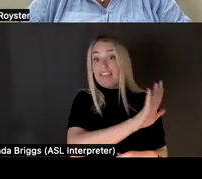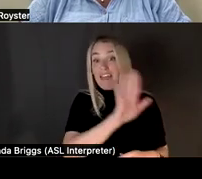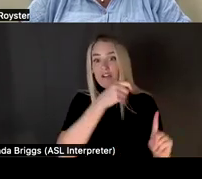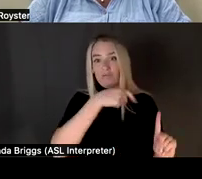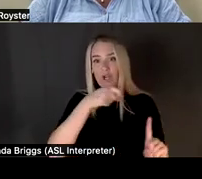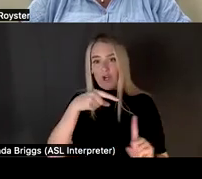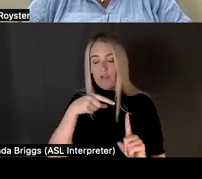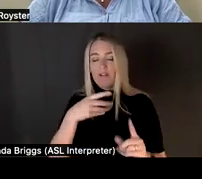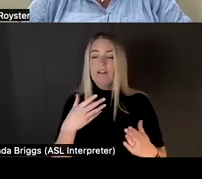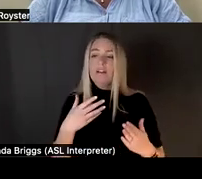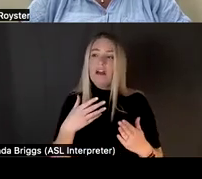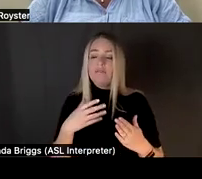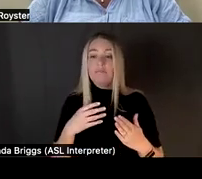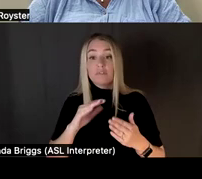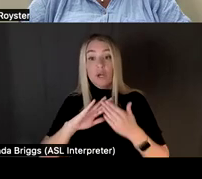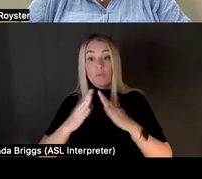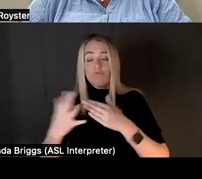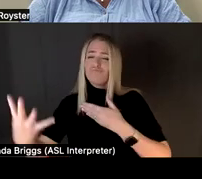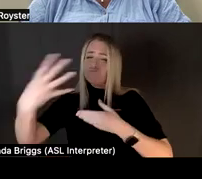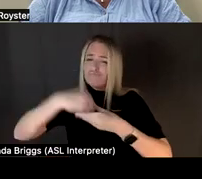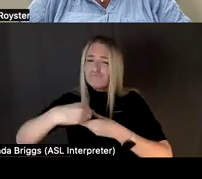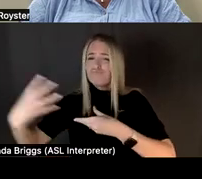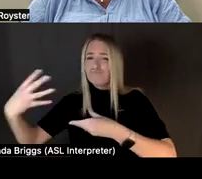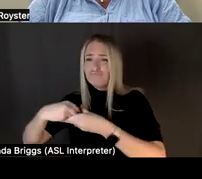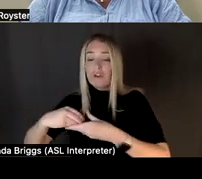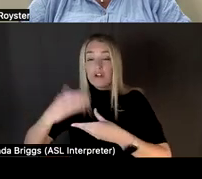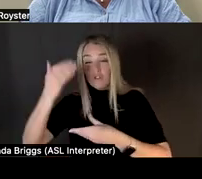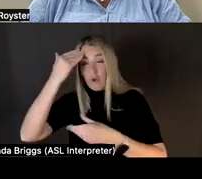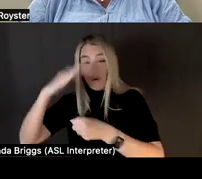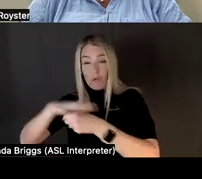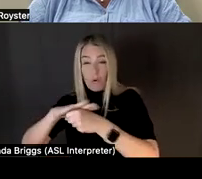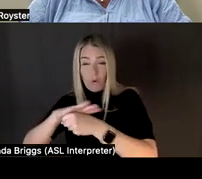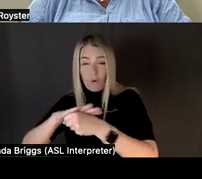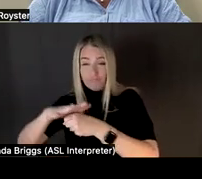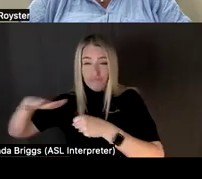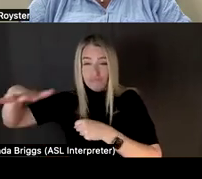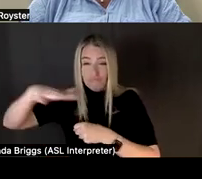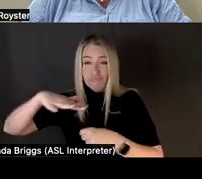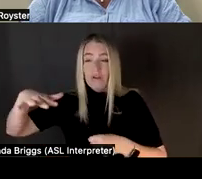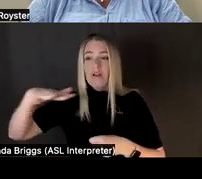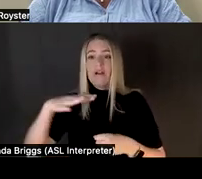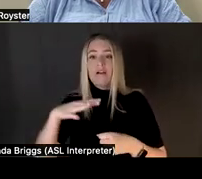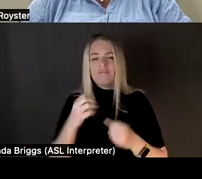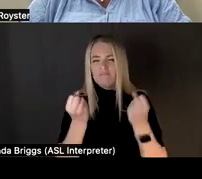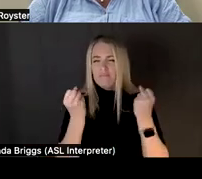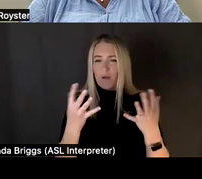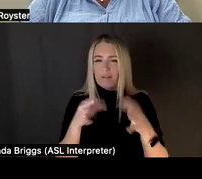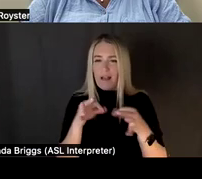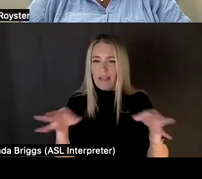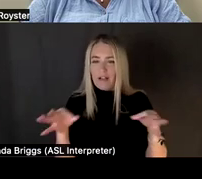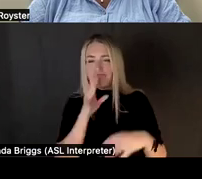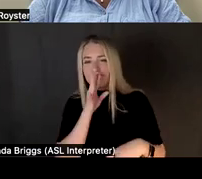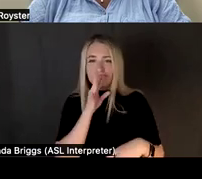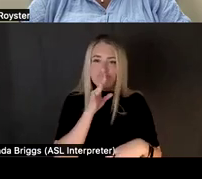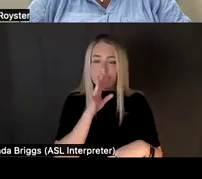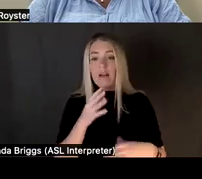inclusive community, know the local neighborhood, multilingual. And so as we went through this exercise,